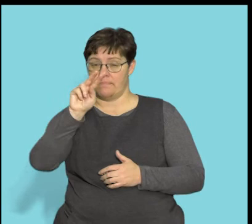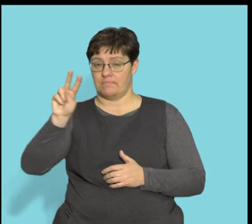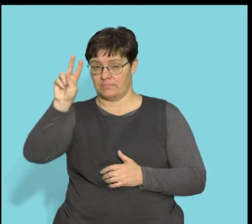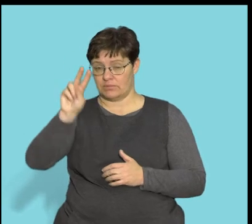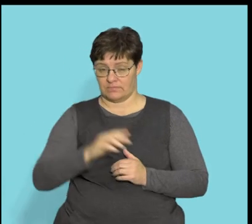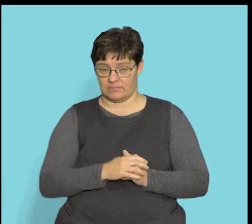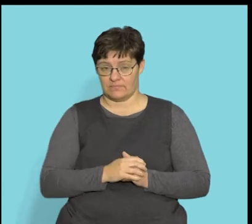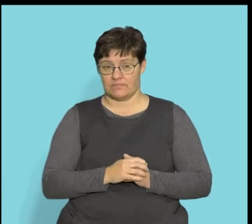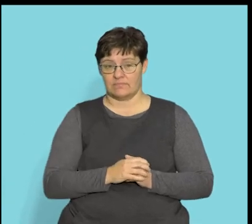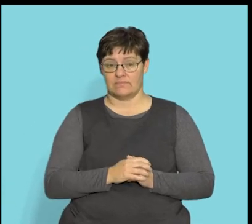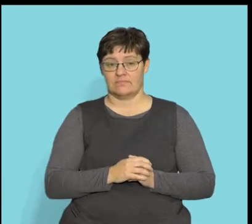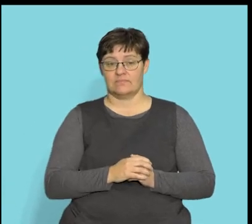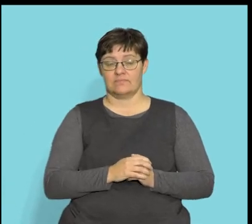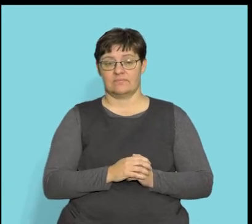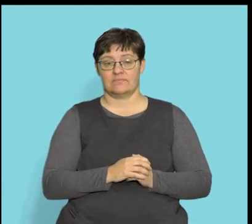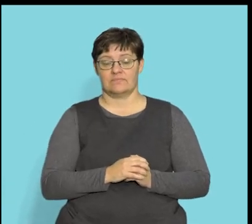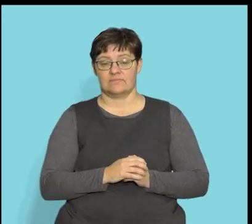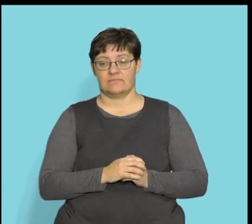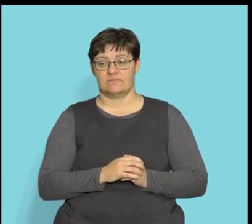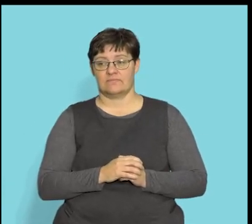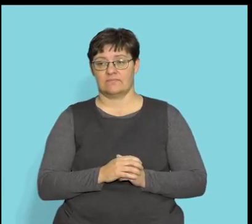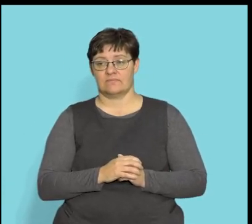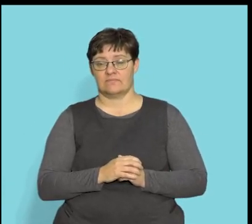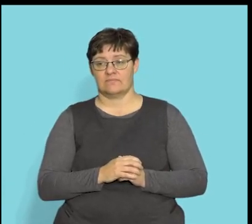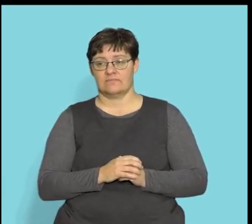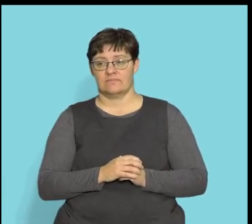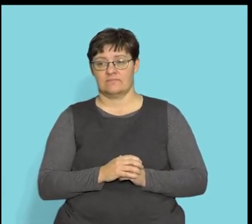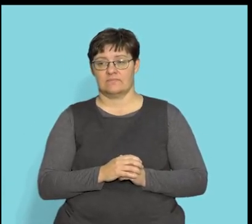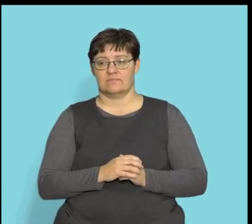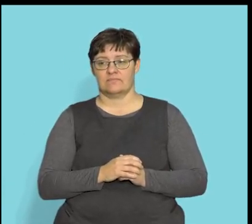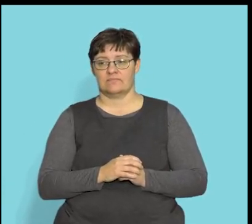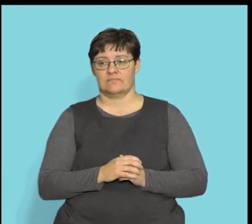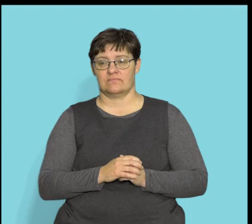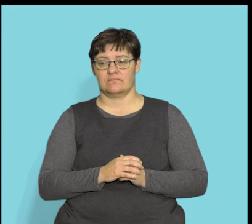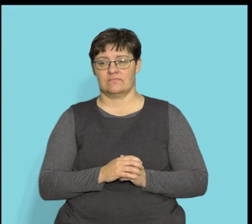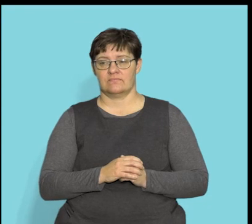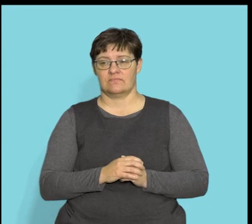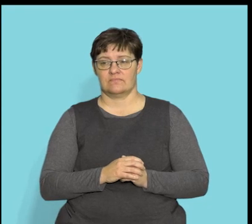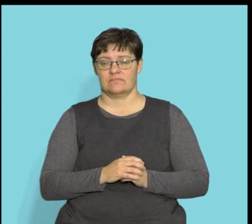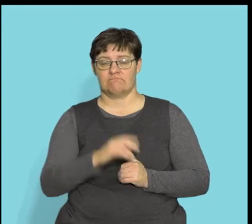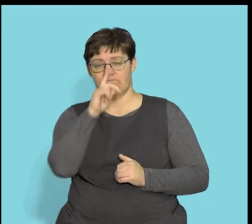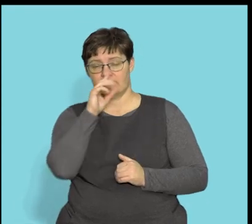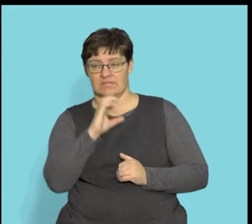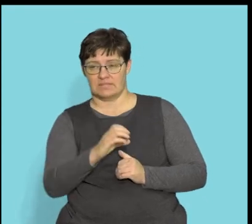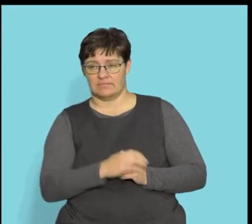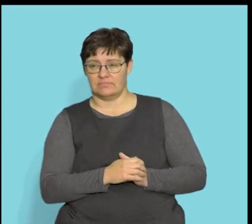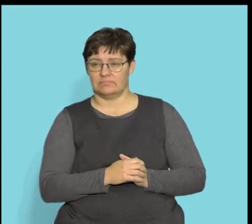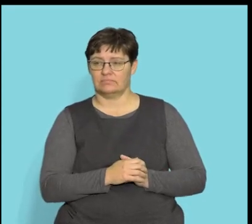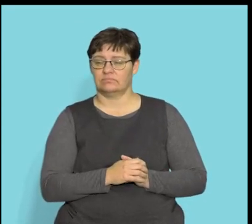245,04 centimeters squared. So let's look at